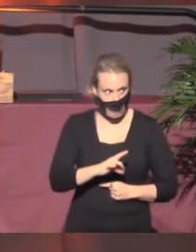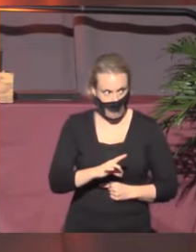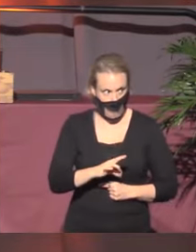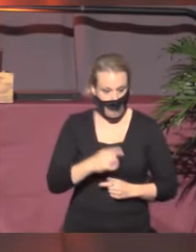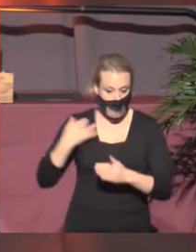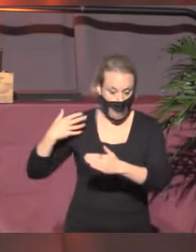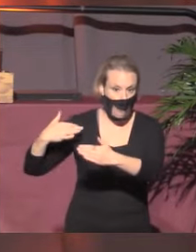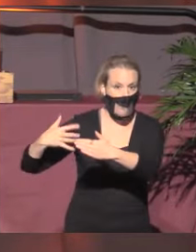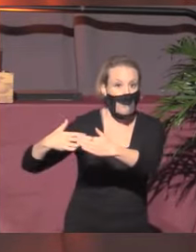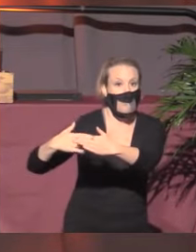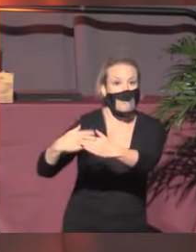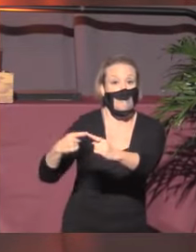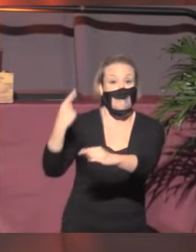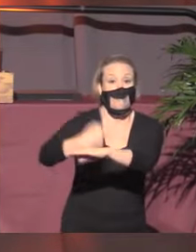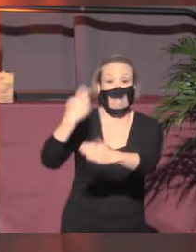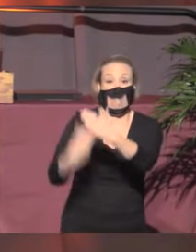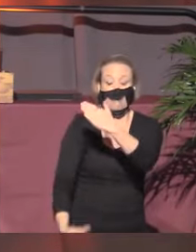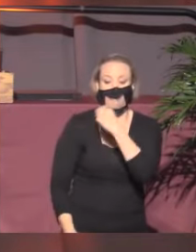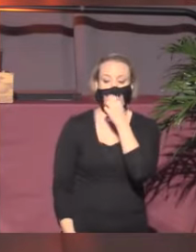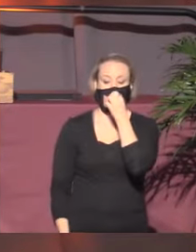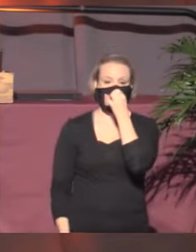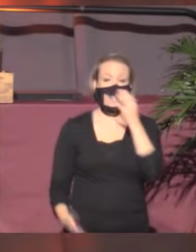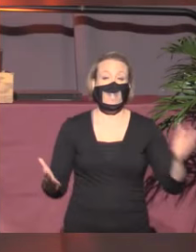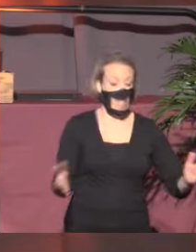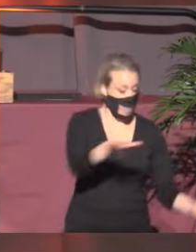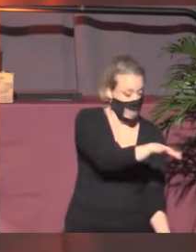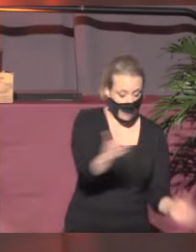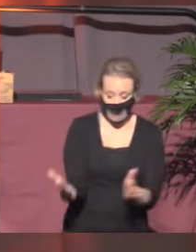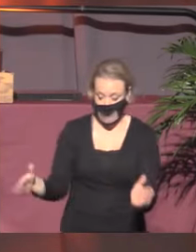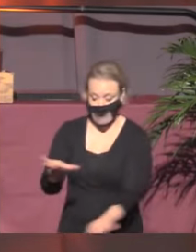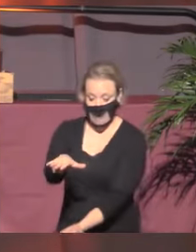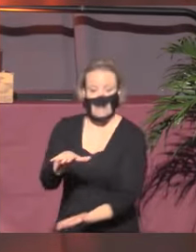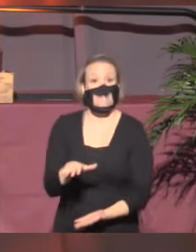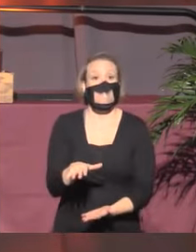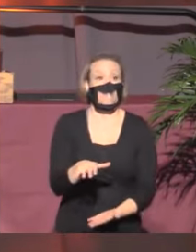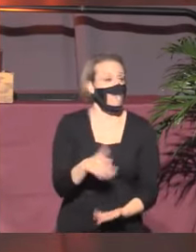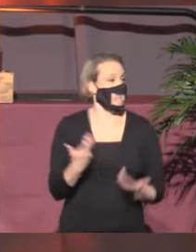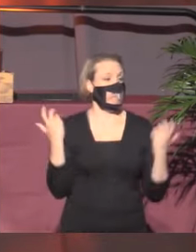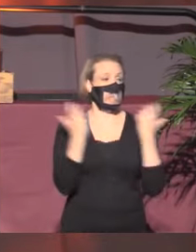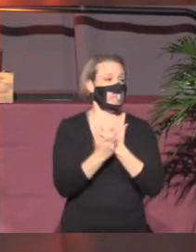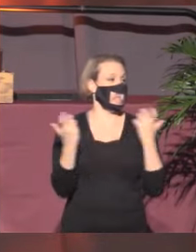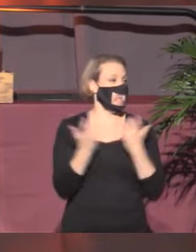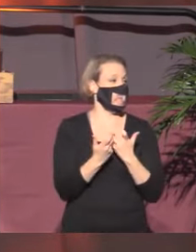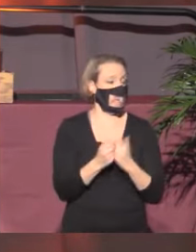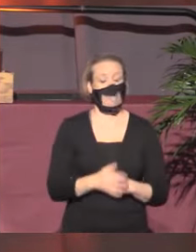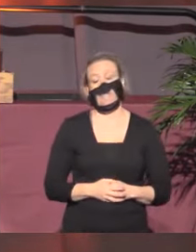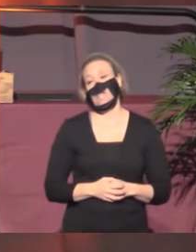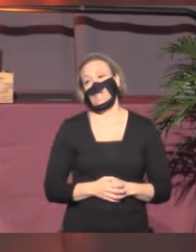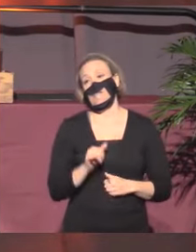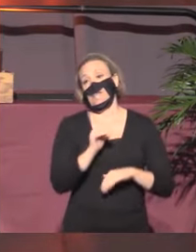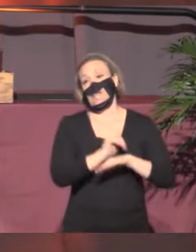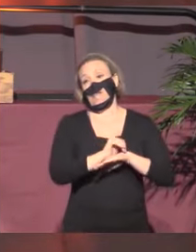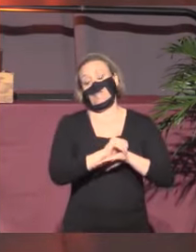death. It took many boxes filled with his composition notebooks to fully pack everything up. That night,